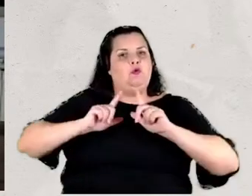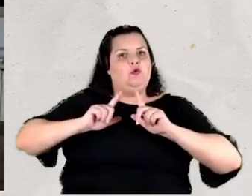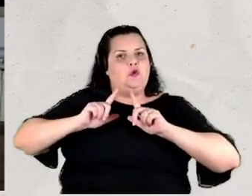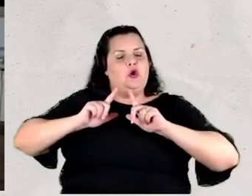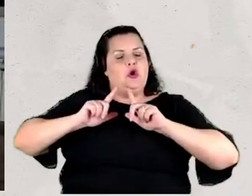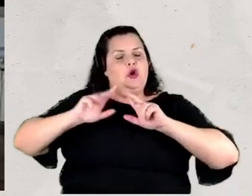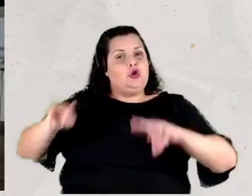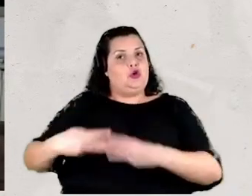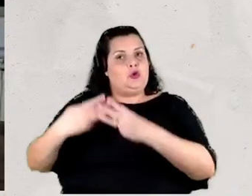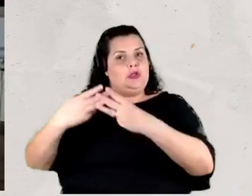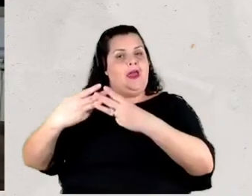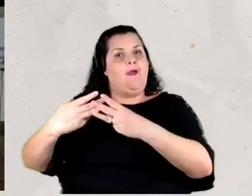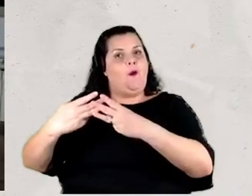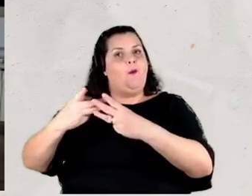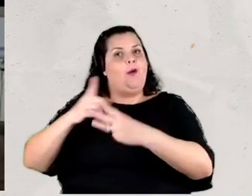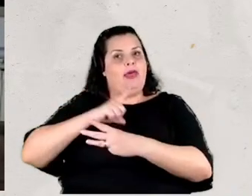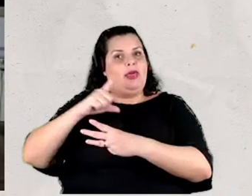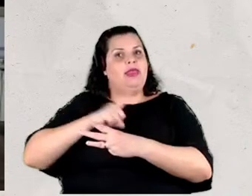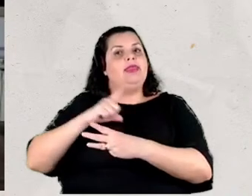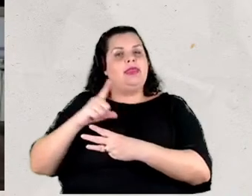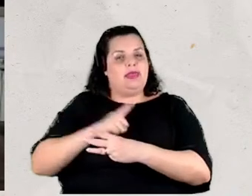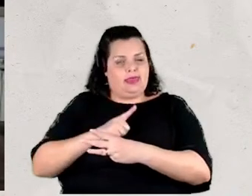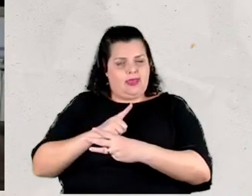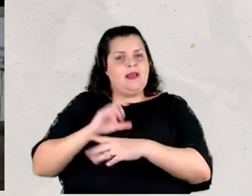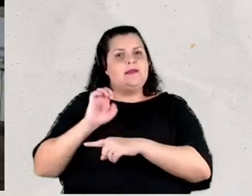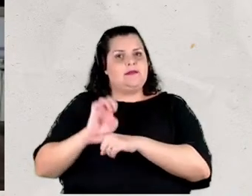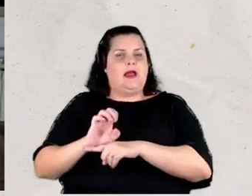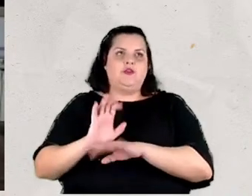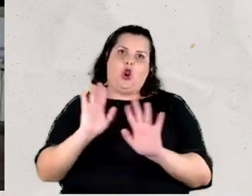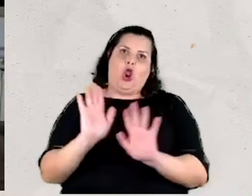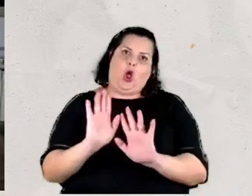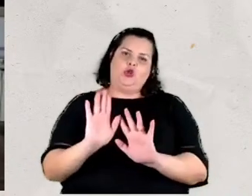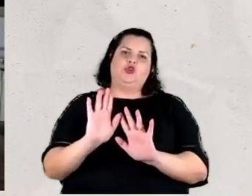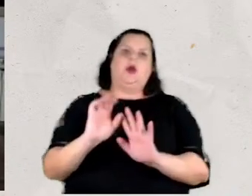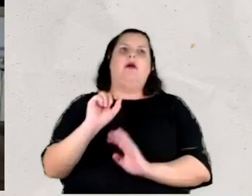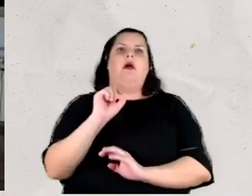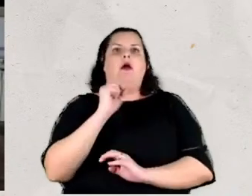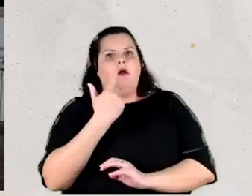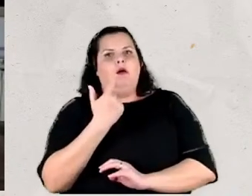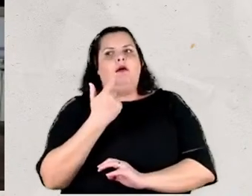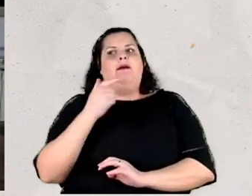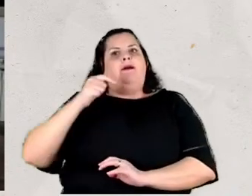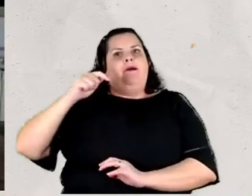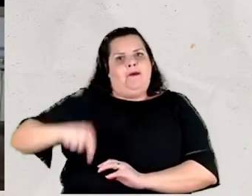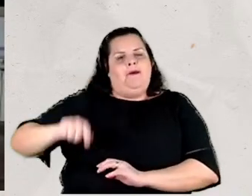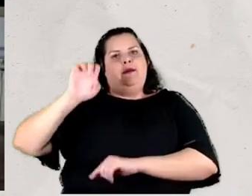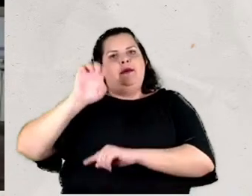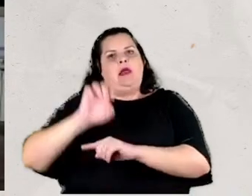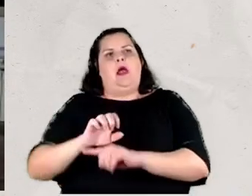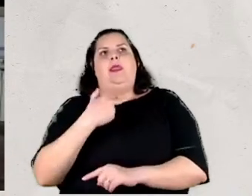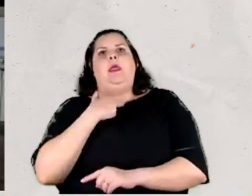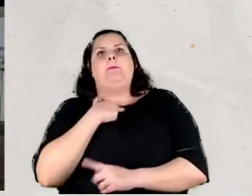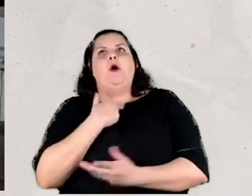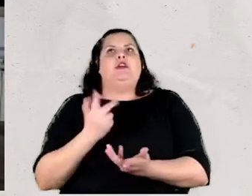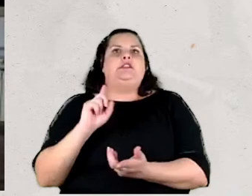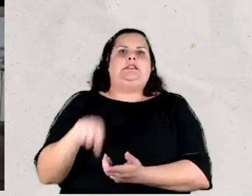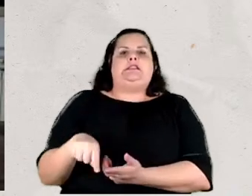government modeled what it means to be both a Jewish and a democratic state. That was the beauty of this